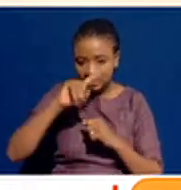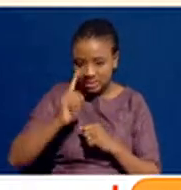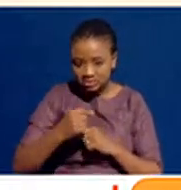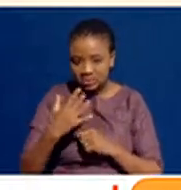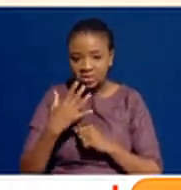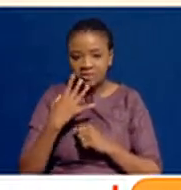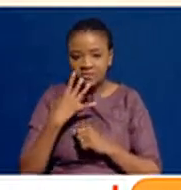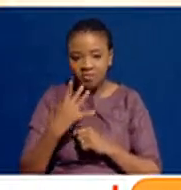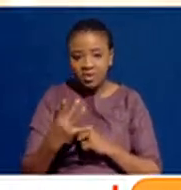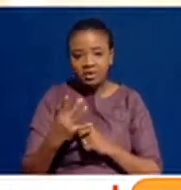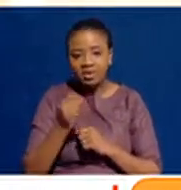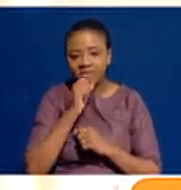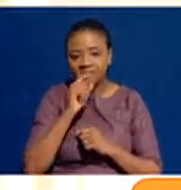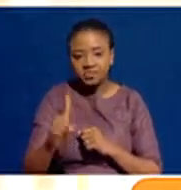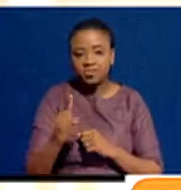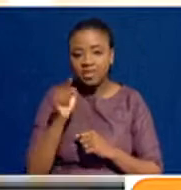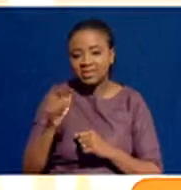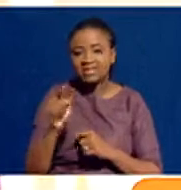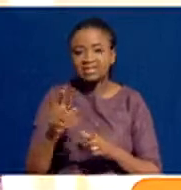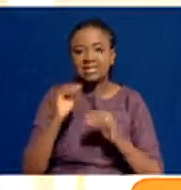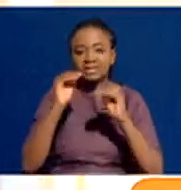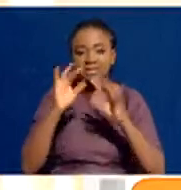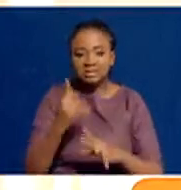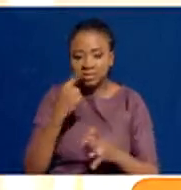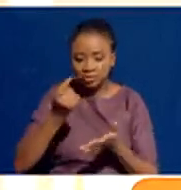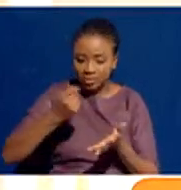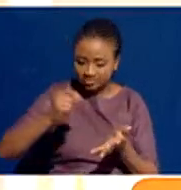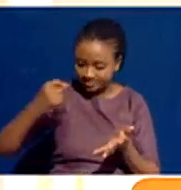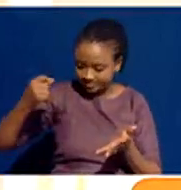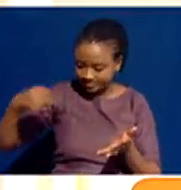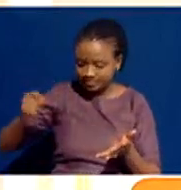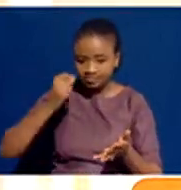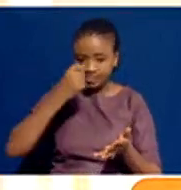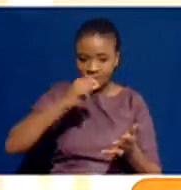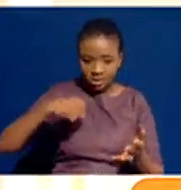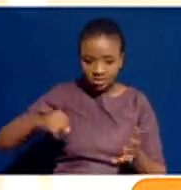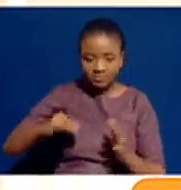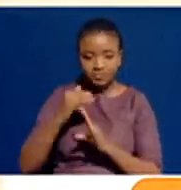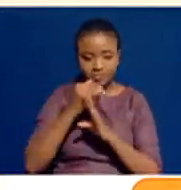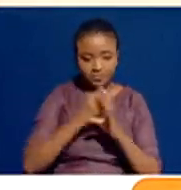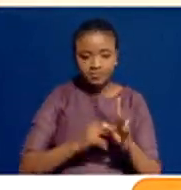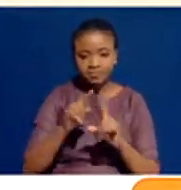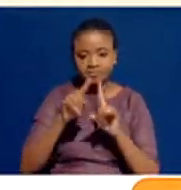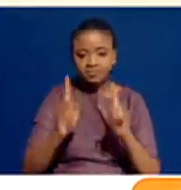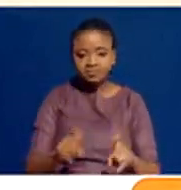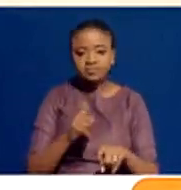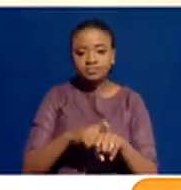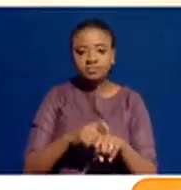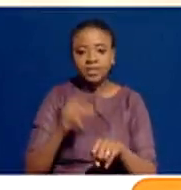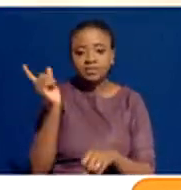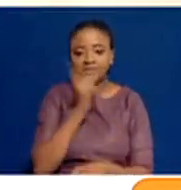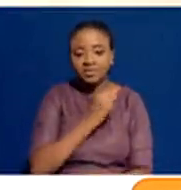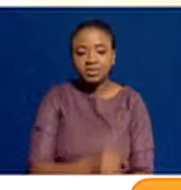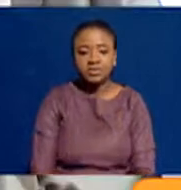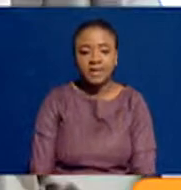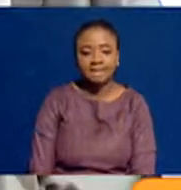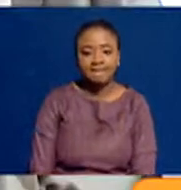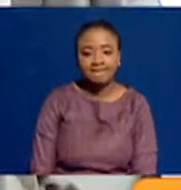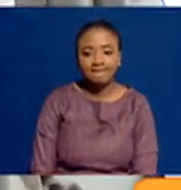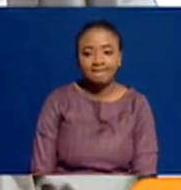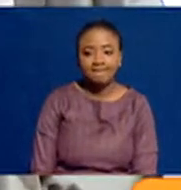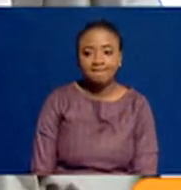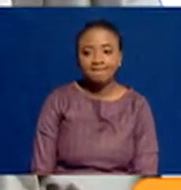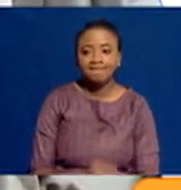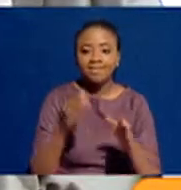46,751 examiners. These are the teachers that mark all these exams once they are administered.